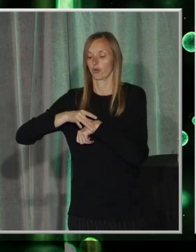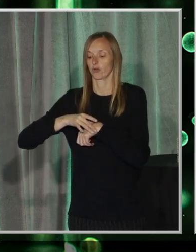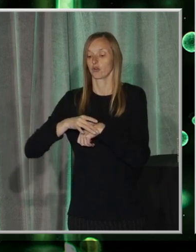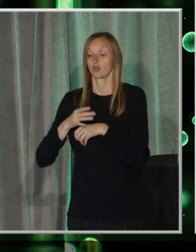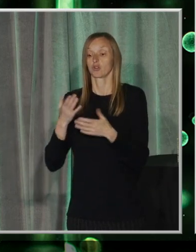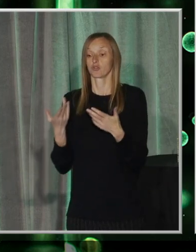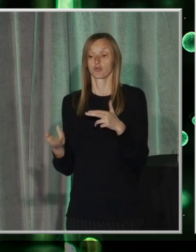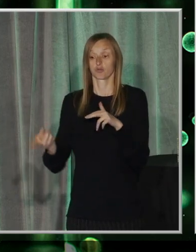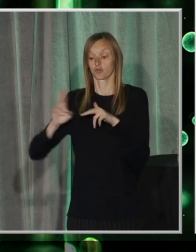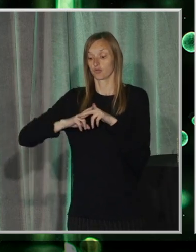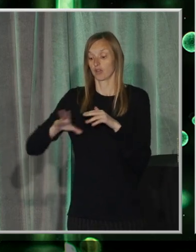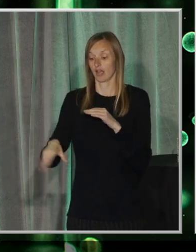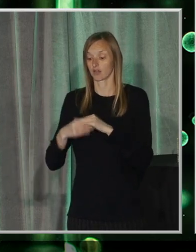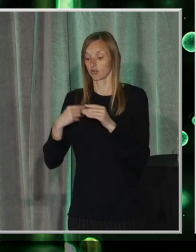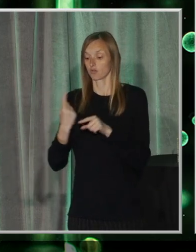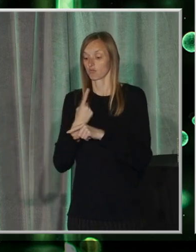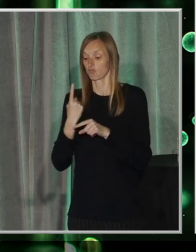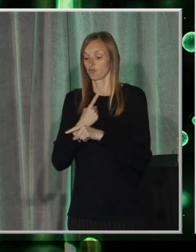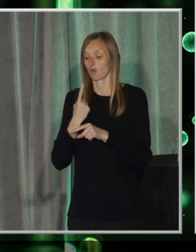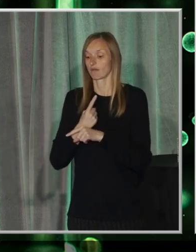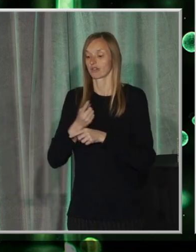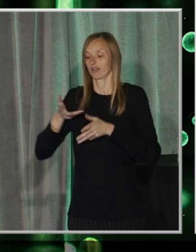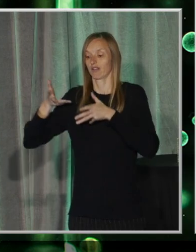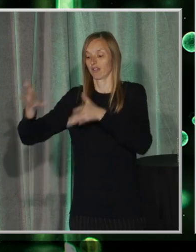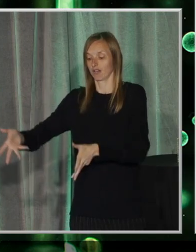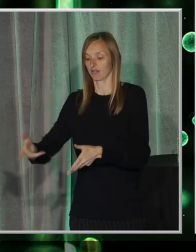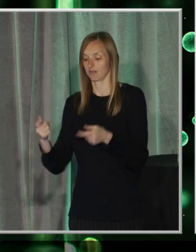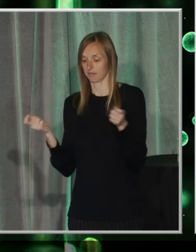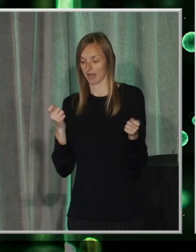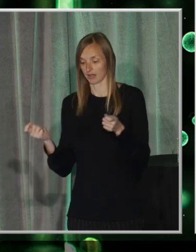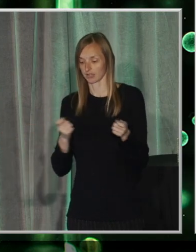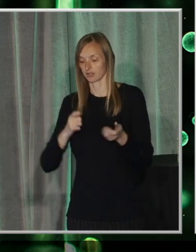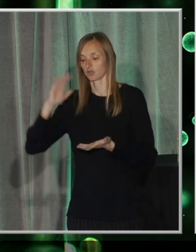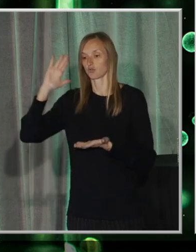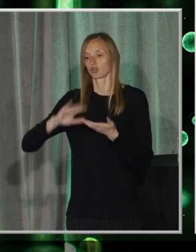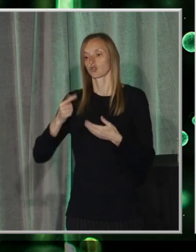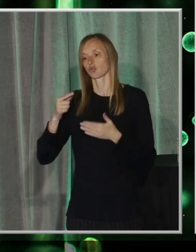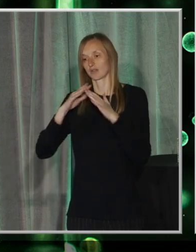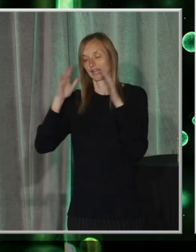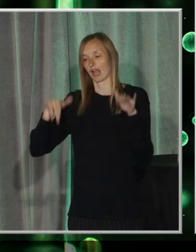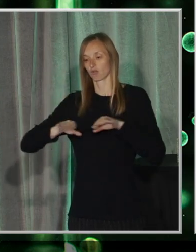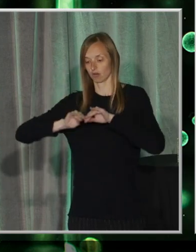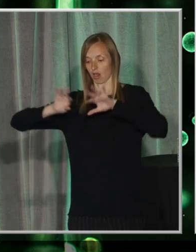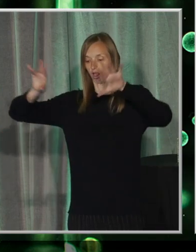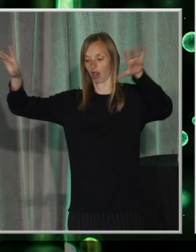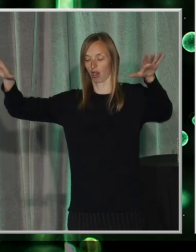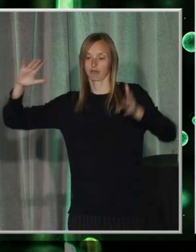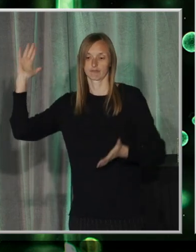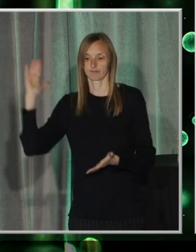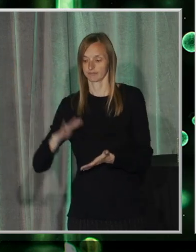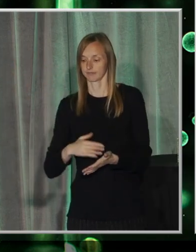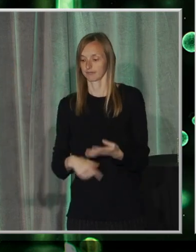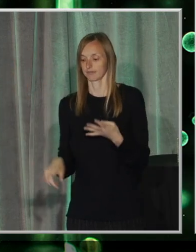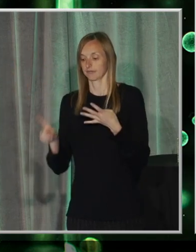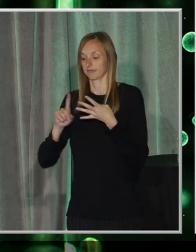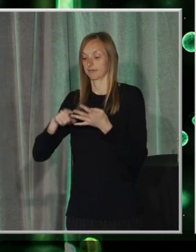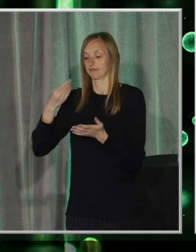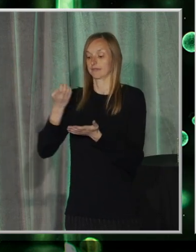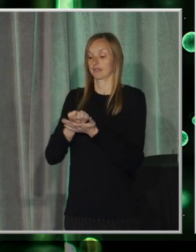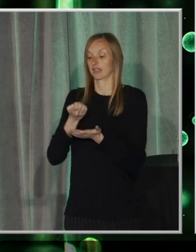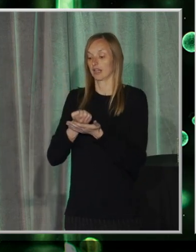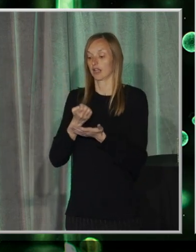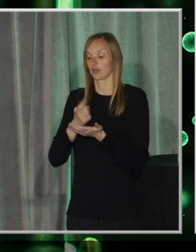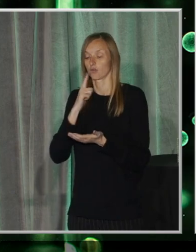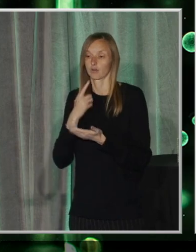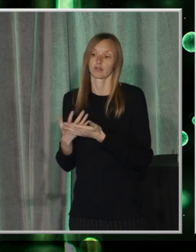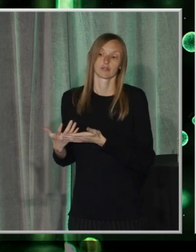it will contribute to proper wastage of management and reduce greenhouse gases. So, by economically,